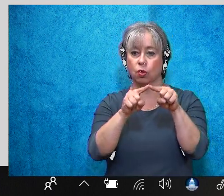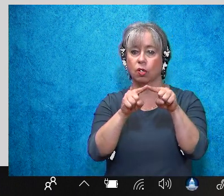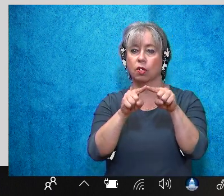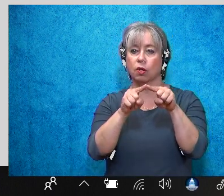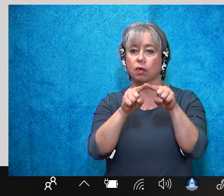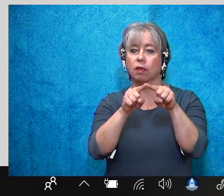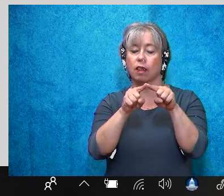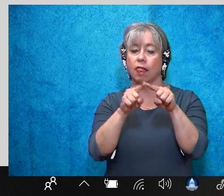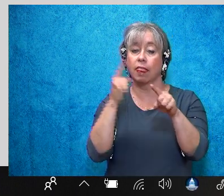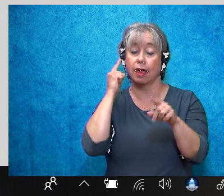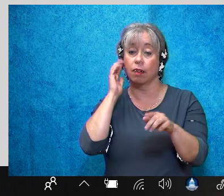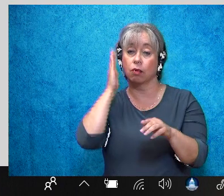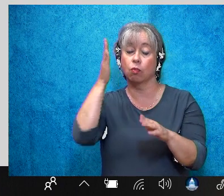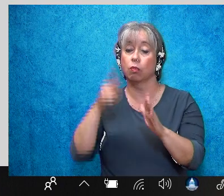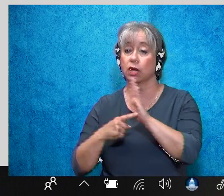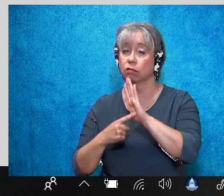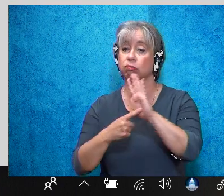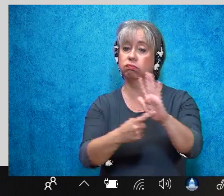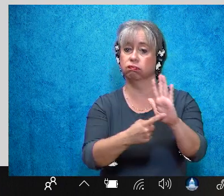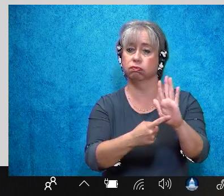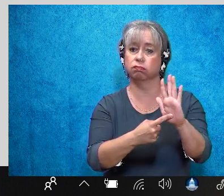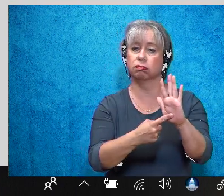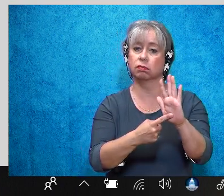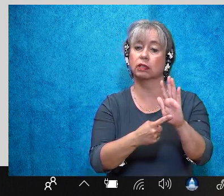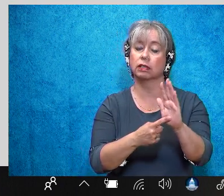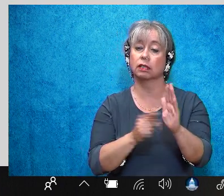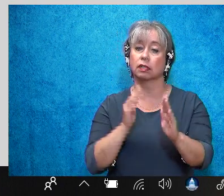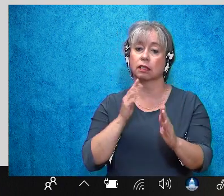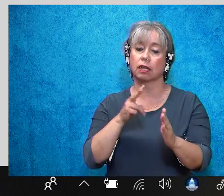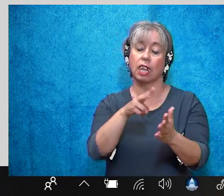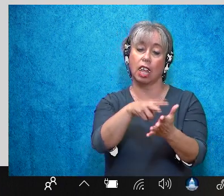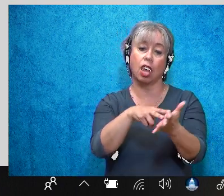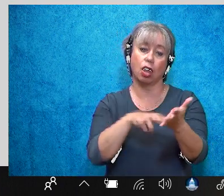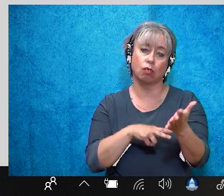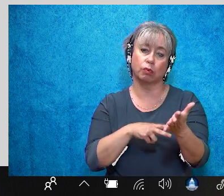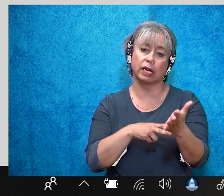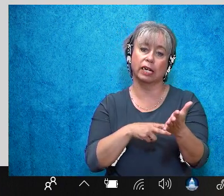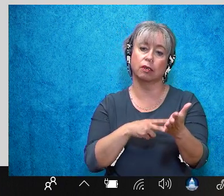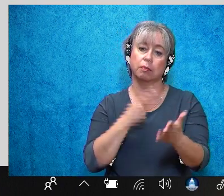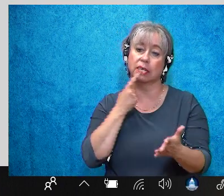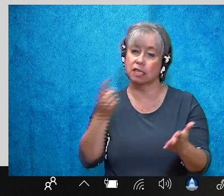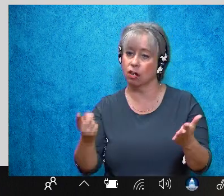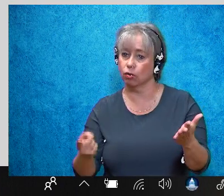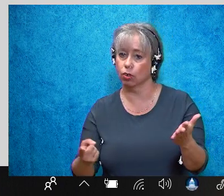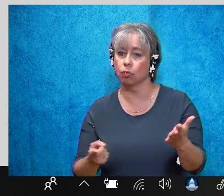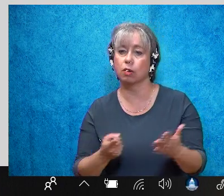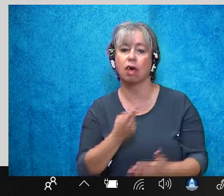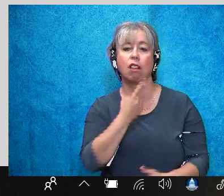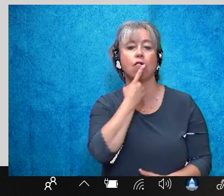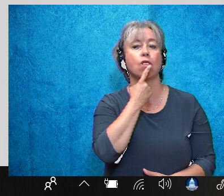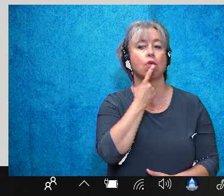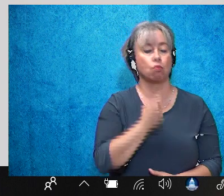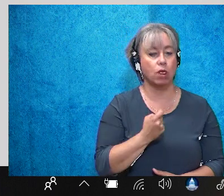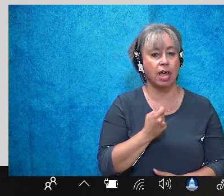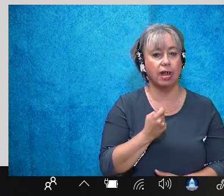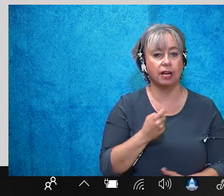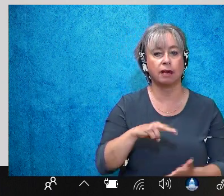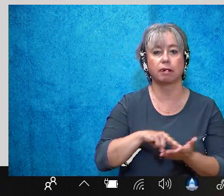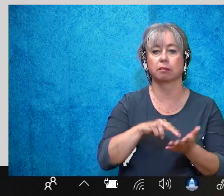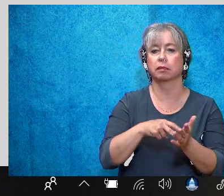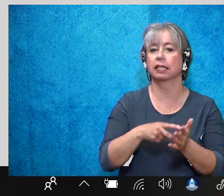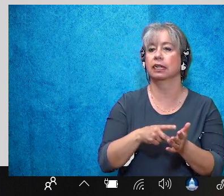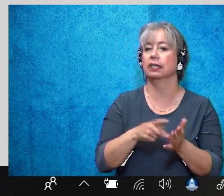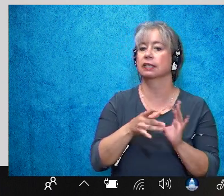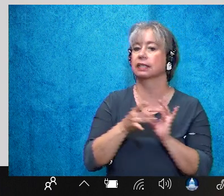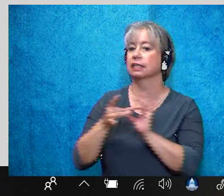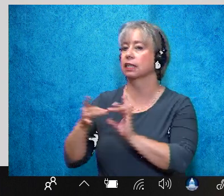going to show. I'm going to read these off to you so you can see what we're looking for. The red is going to be potential energy. So